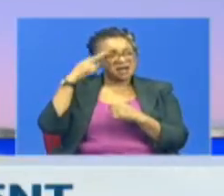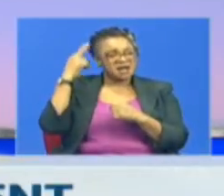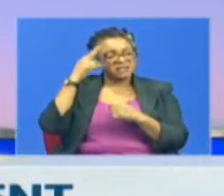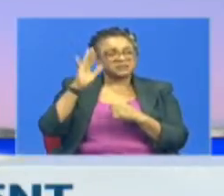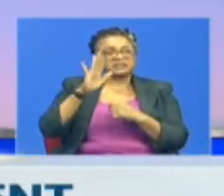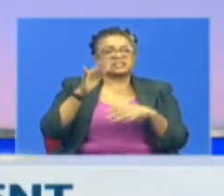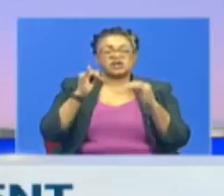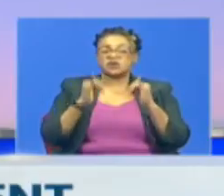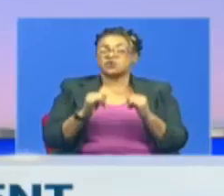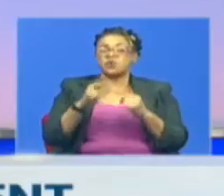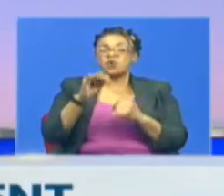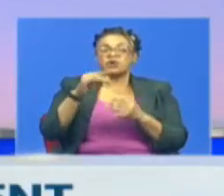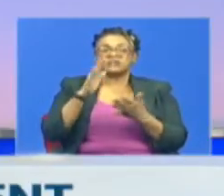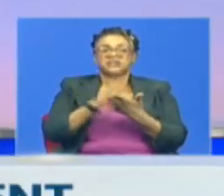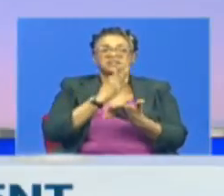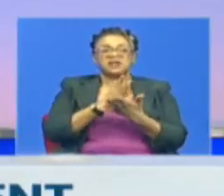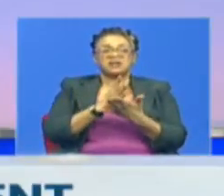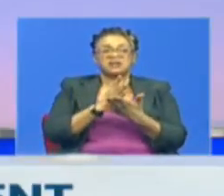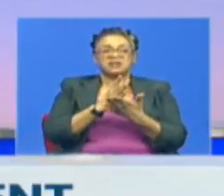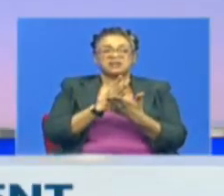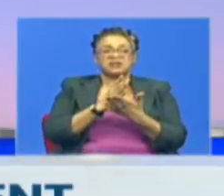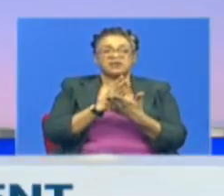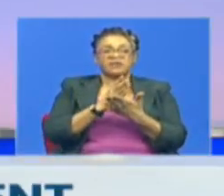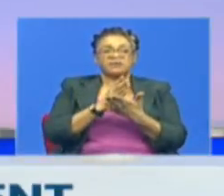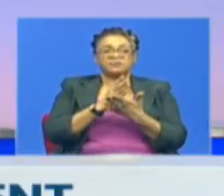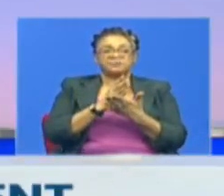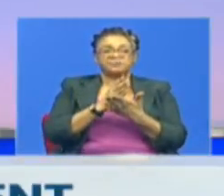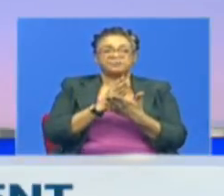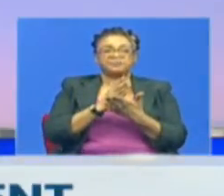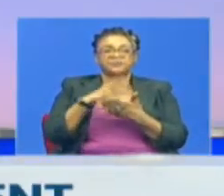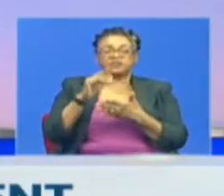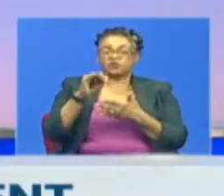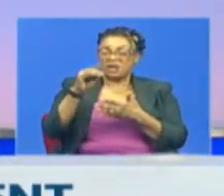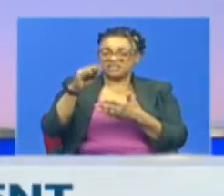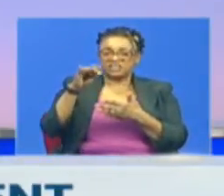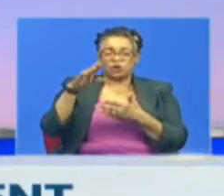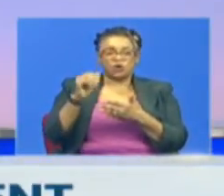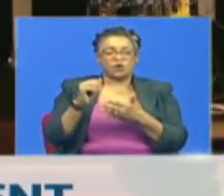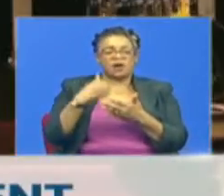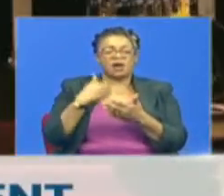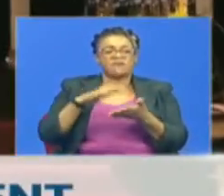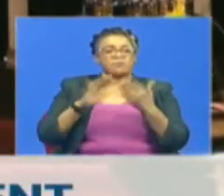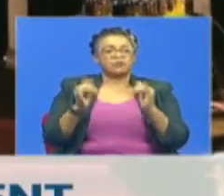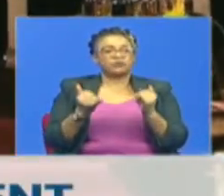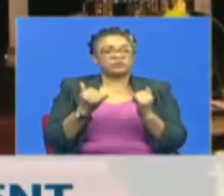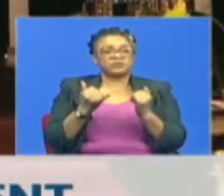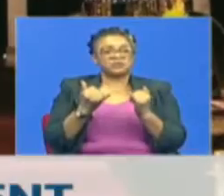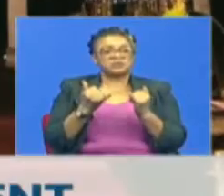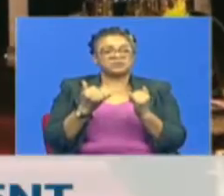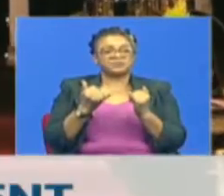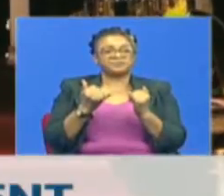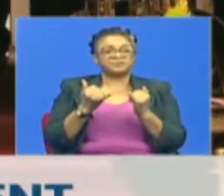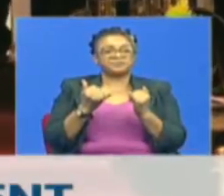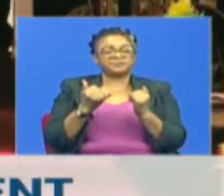energy sector and lead to job cuts. Judith Cherono filed the details.